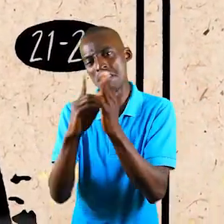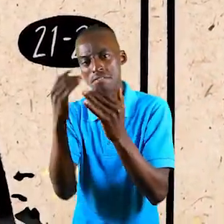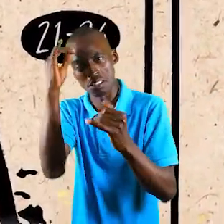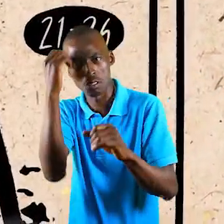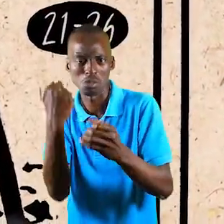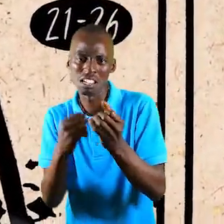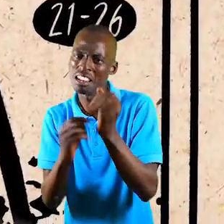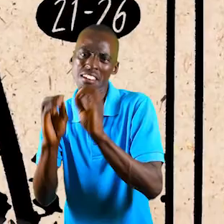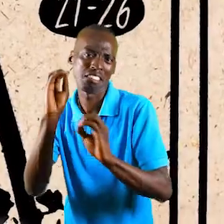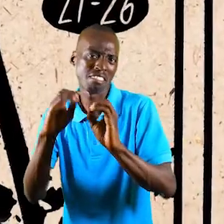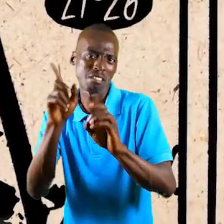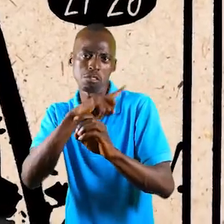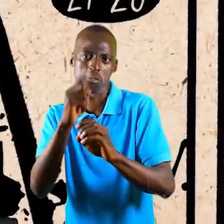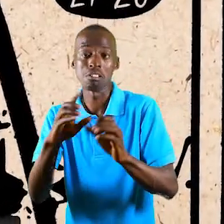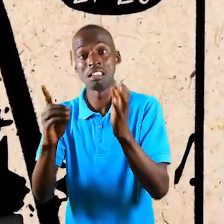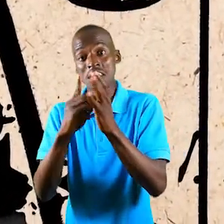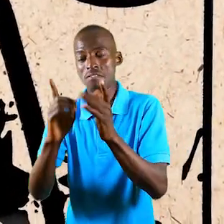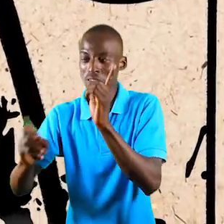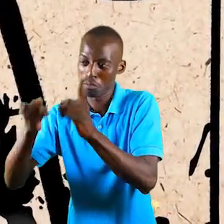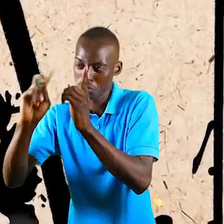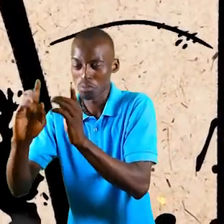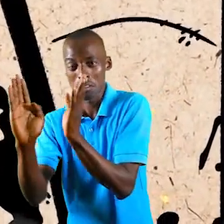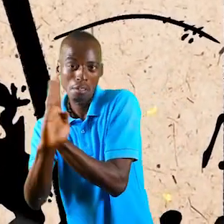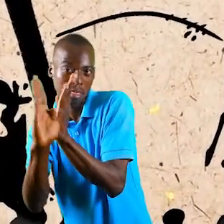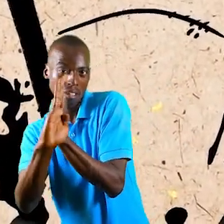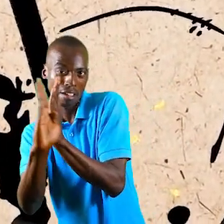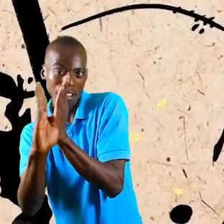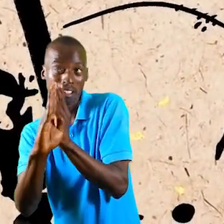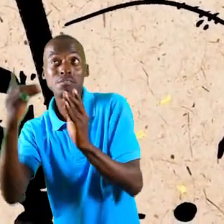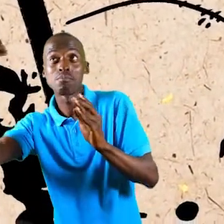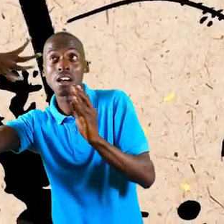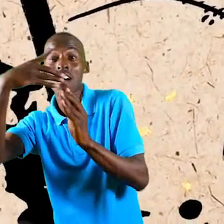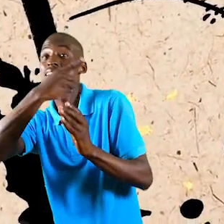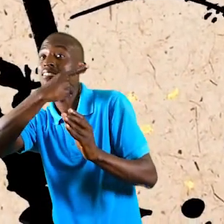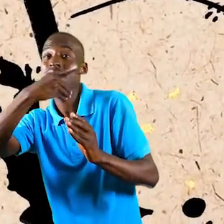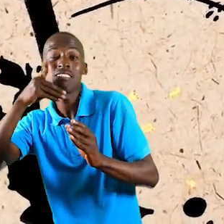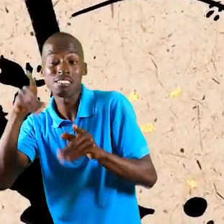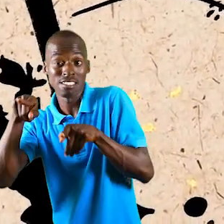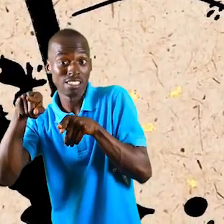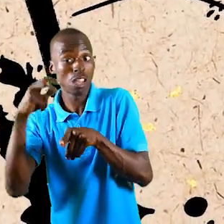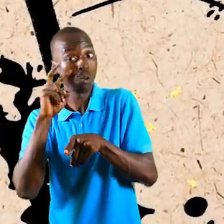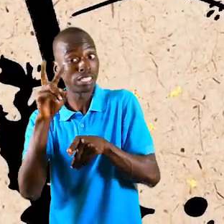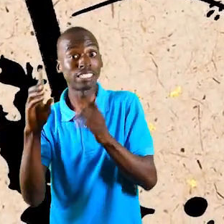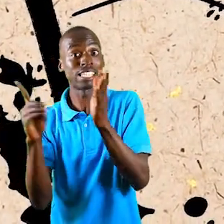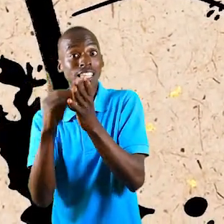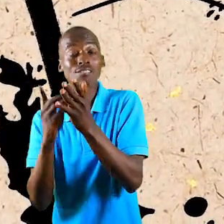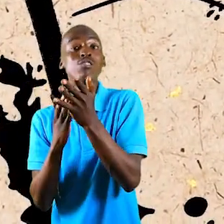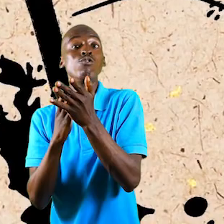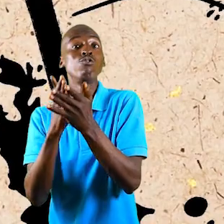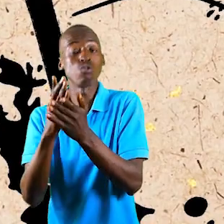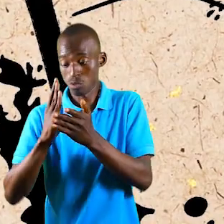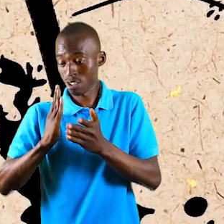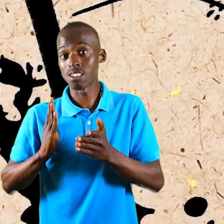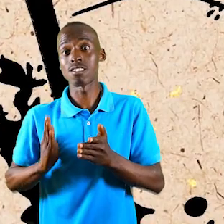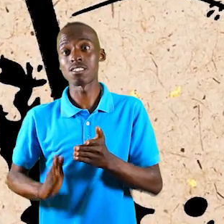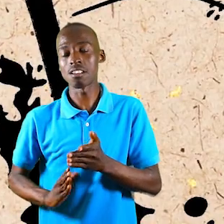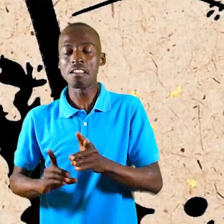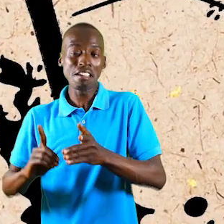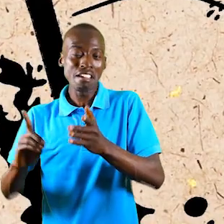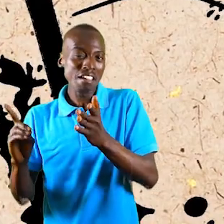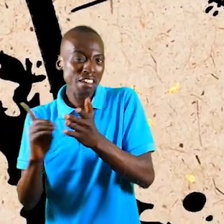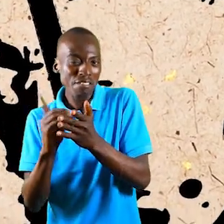done nothing wrong, and so David simply runs and waits in the wilderness. And here we see David's true character. He